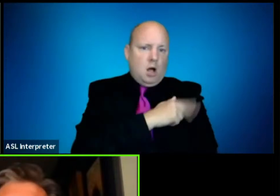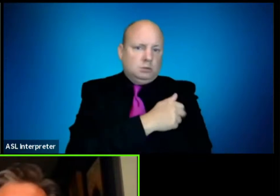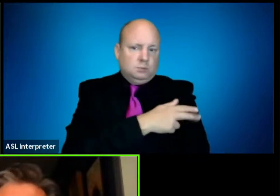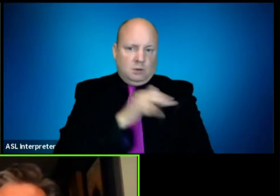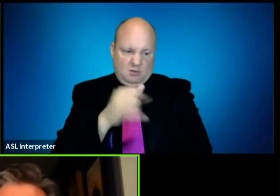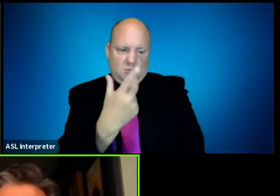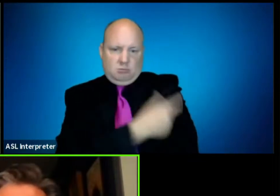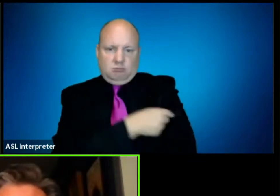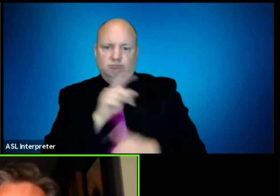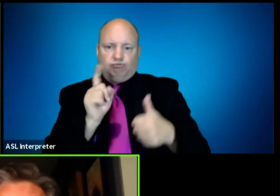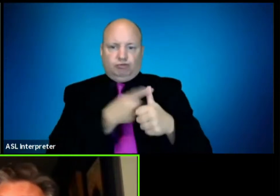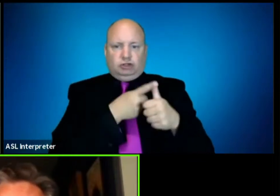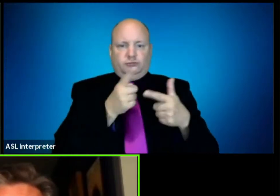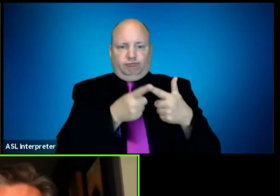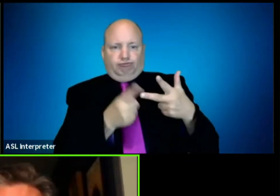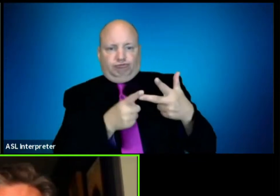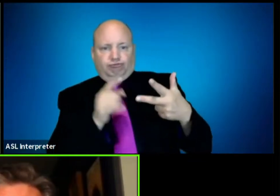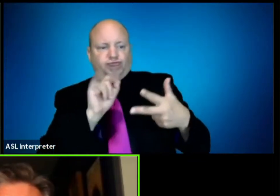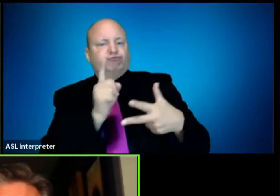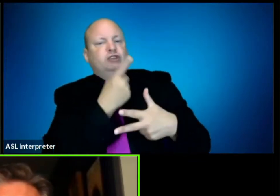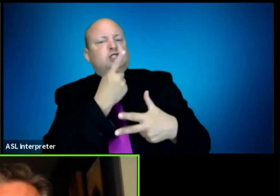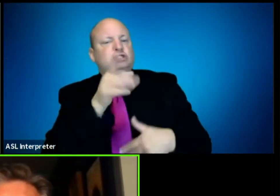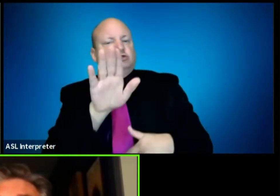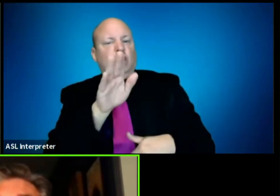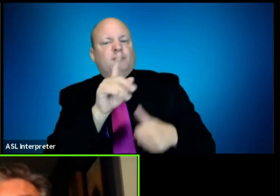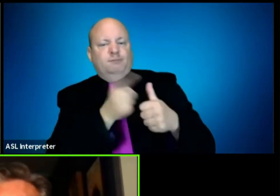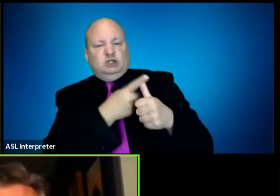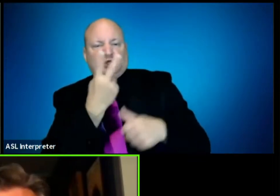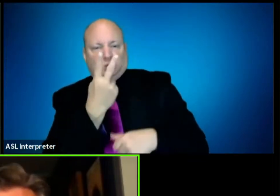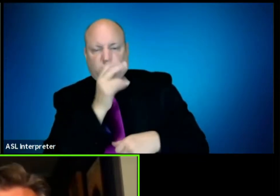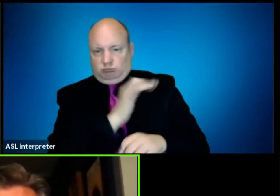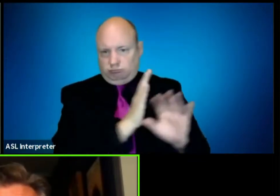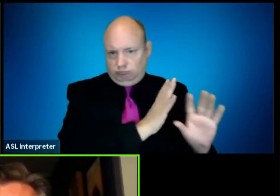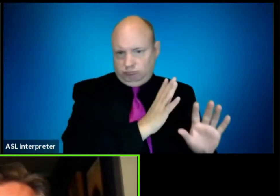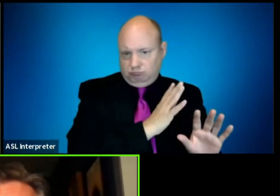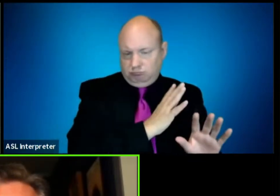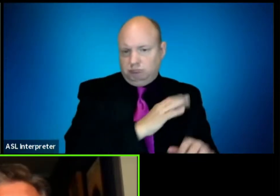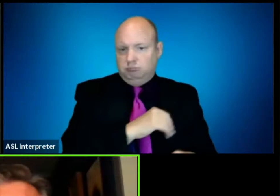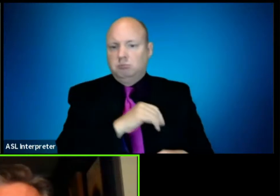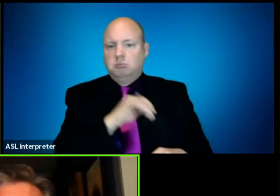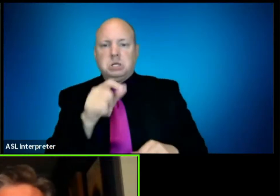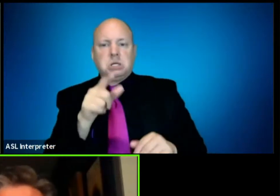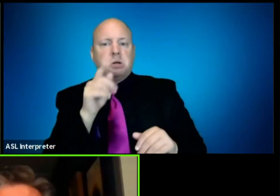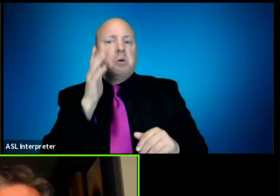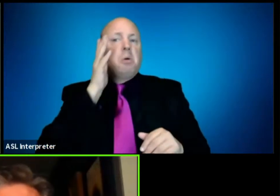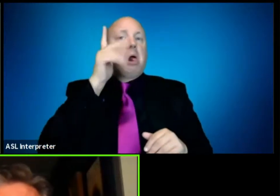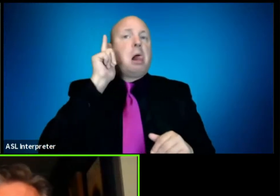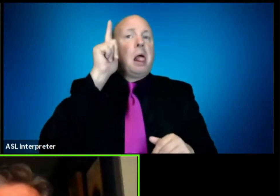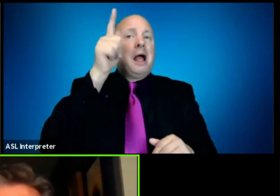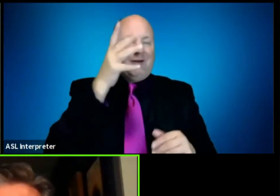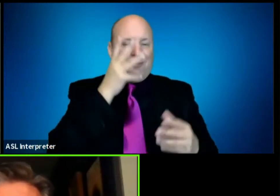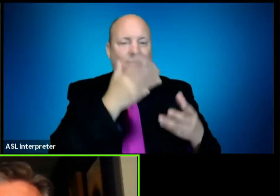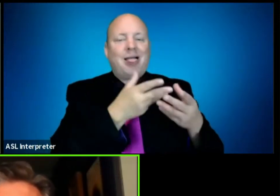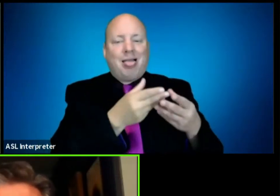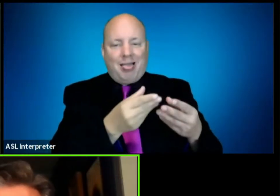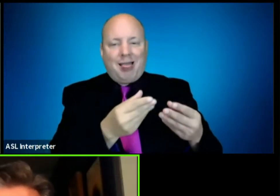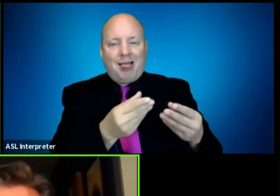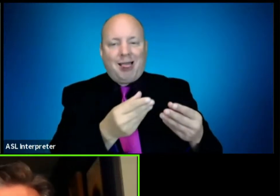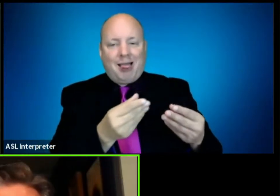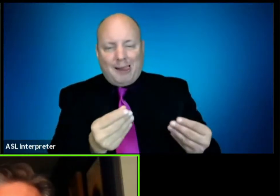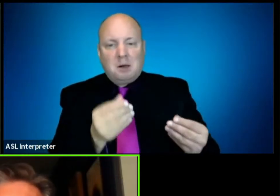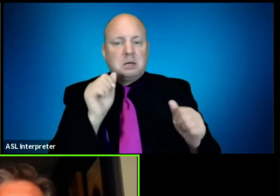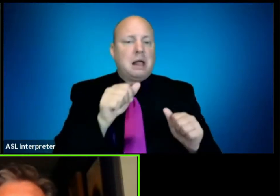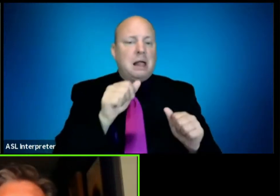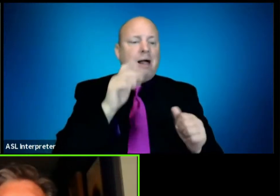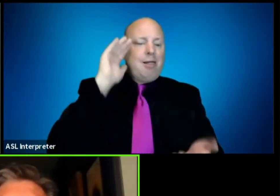we are particularly concerned about this in older folks, particularly those with underlying conditions who've been most severely impacted by this disease throughout the